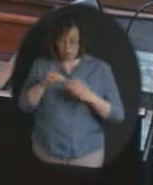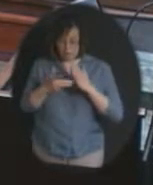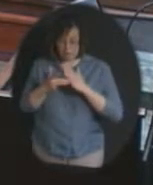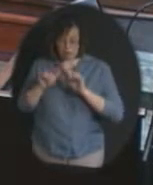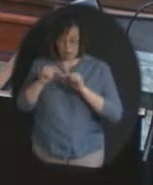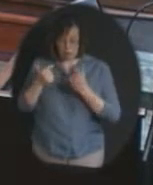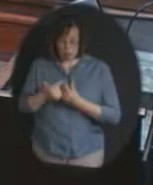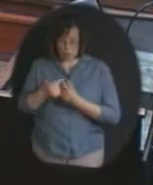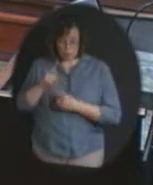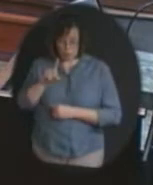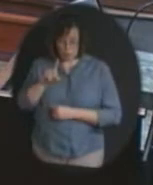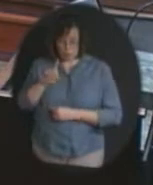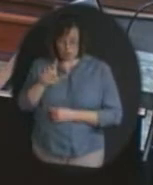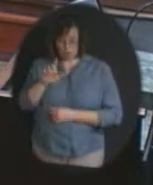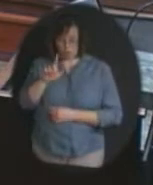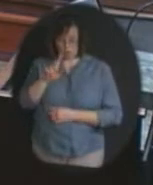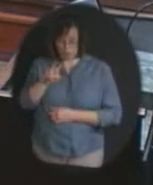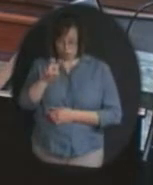of